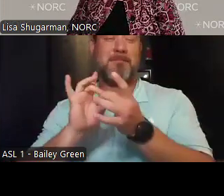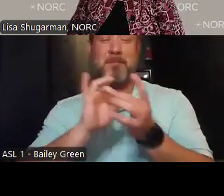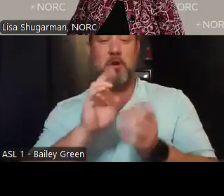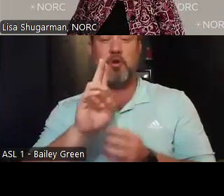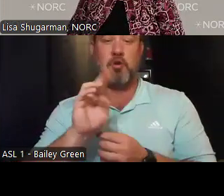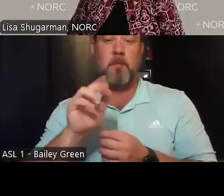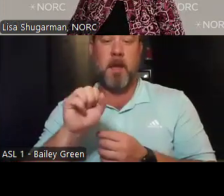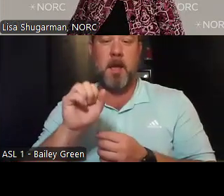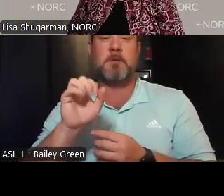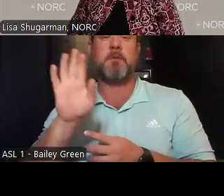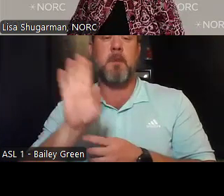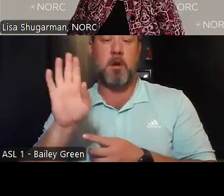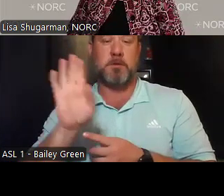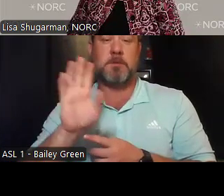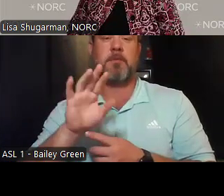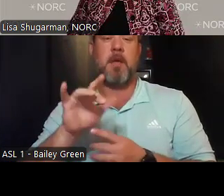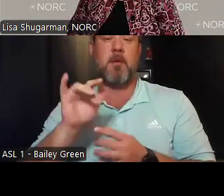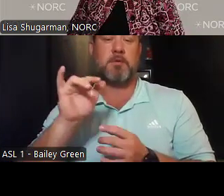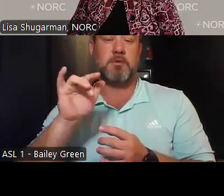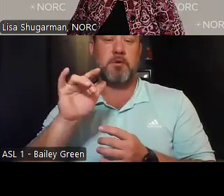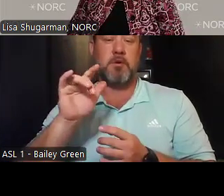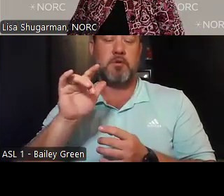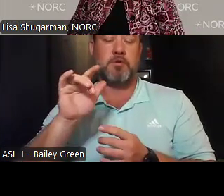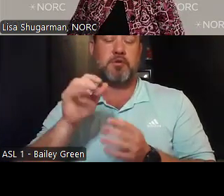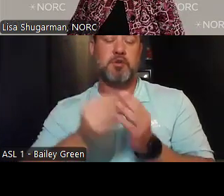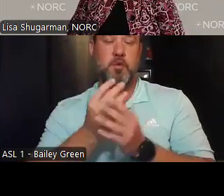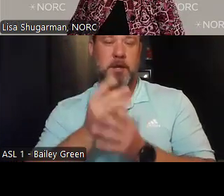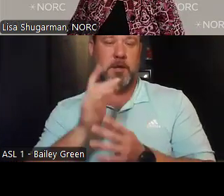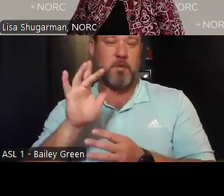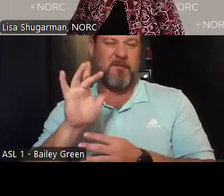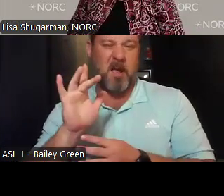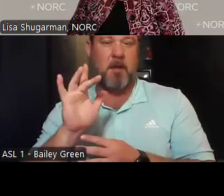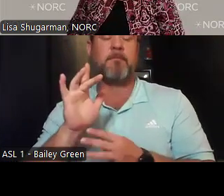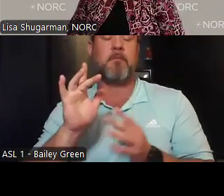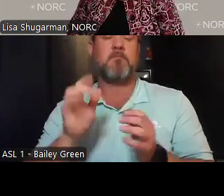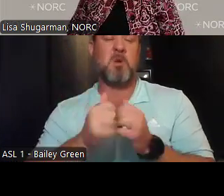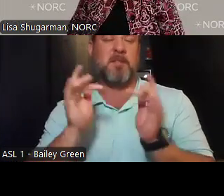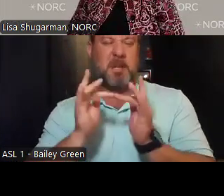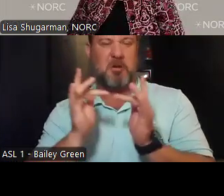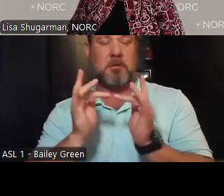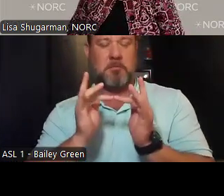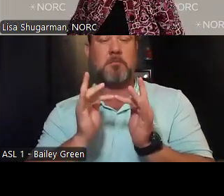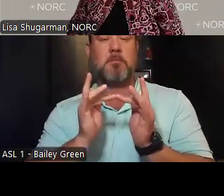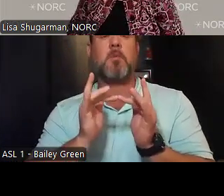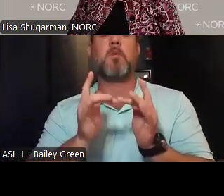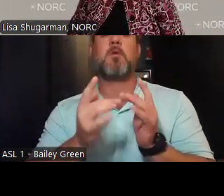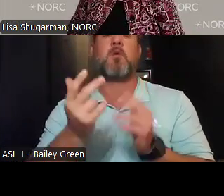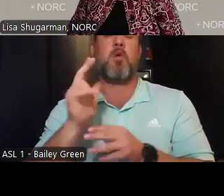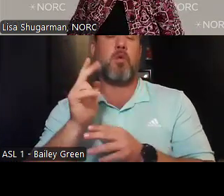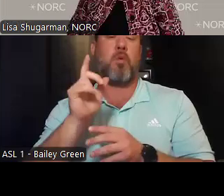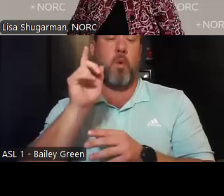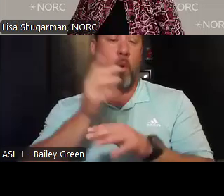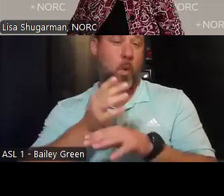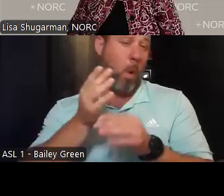Boston, was fielded in late spring 2025, primarily over the internet. We obtained almost 1,300 responses from